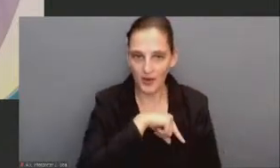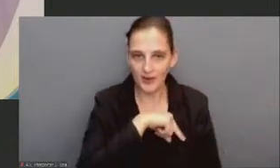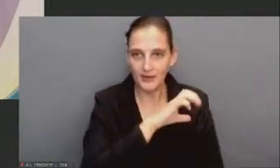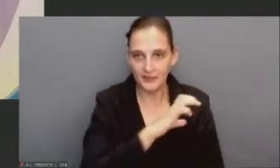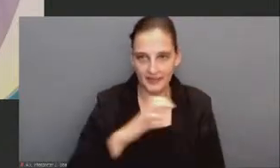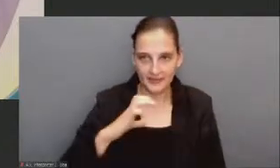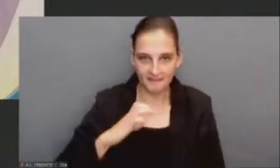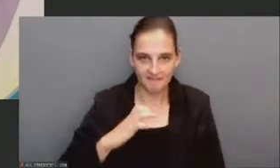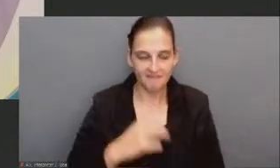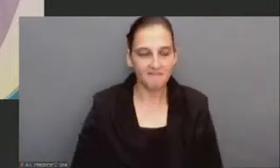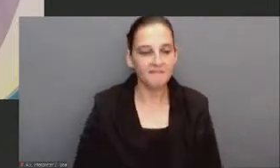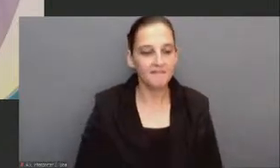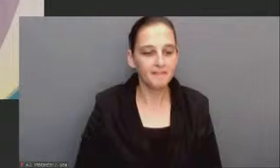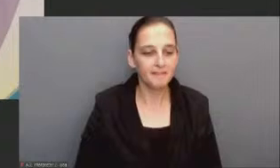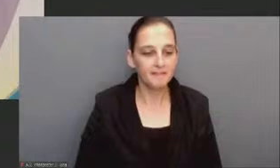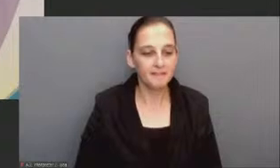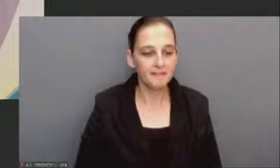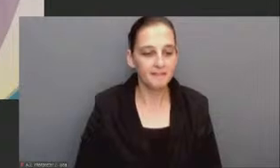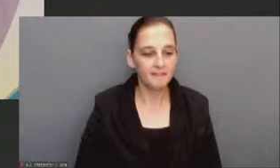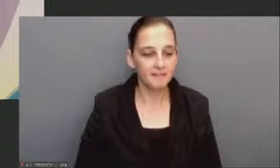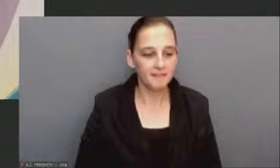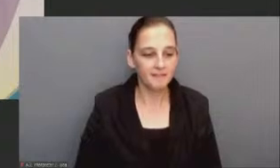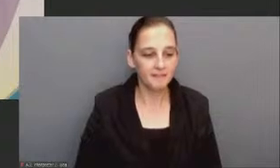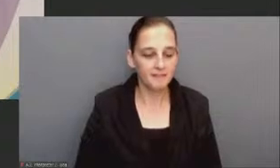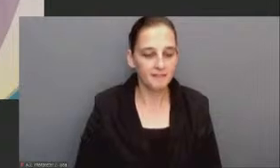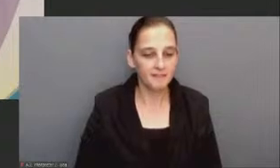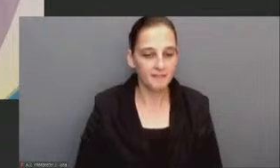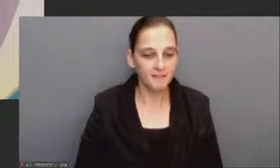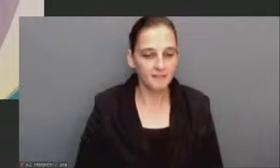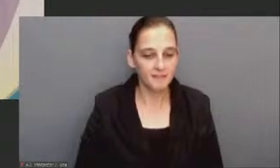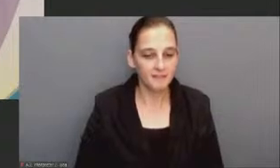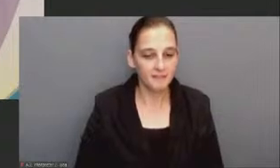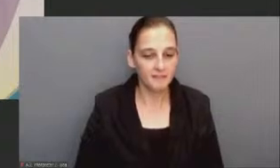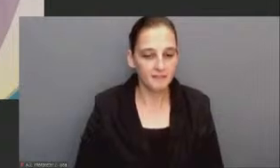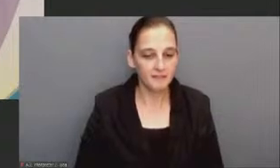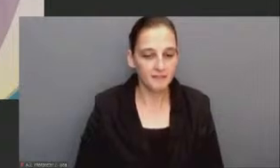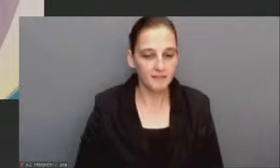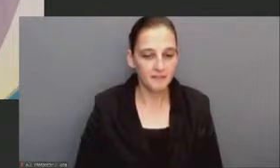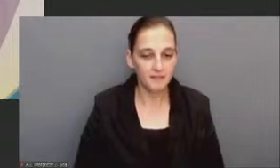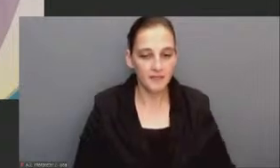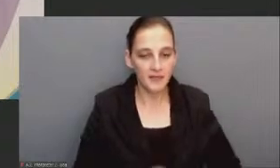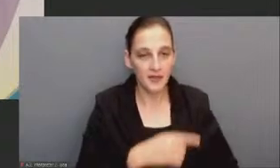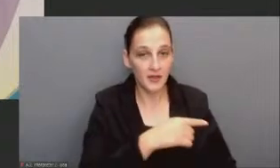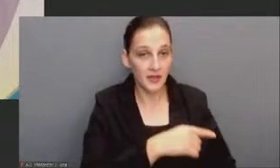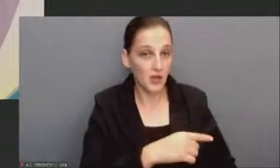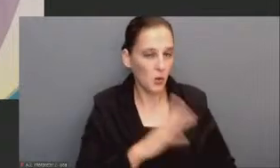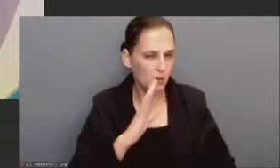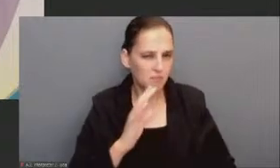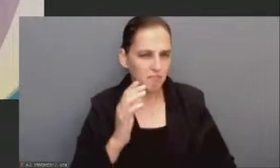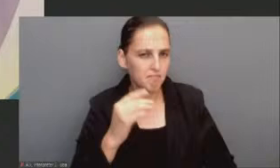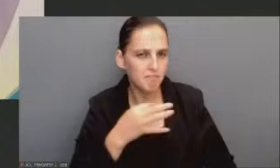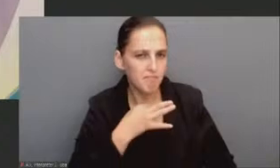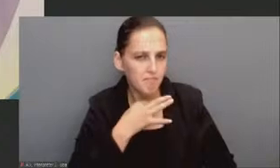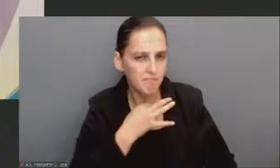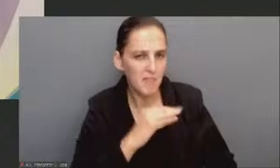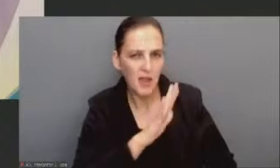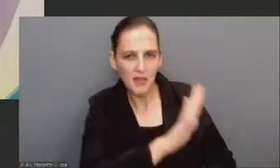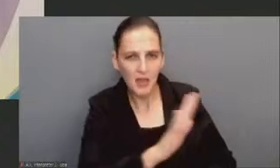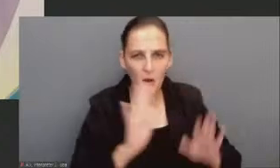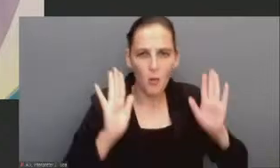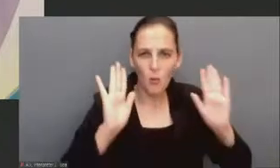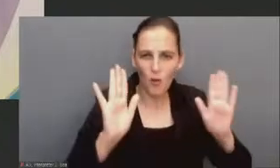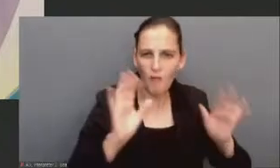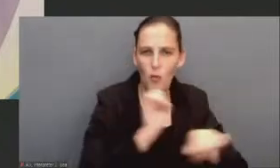Subcommittee. You will hear the remarkable work they did, and it is with that that